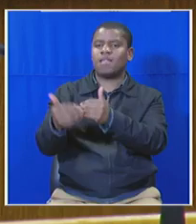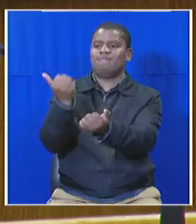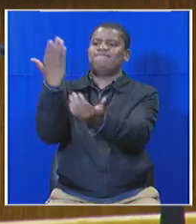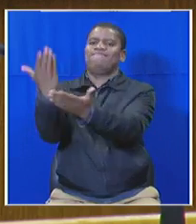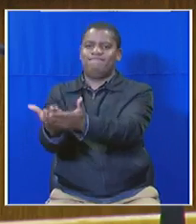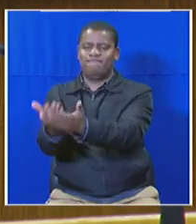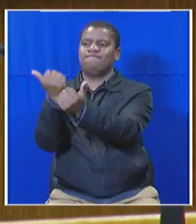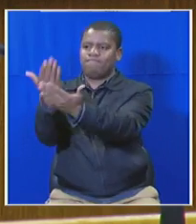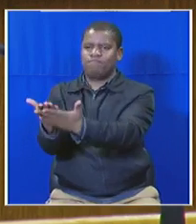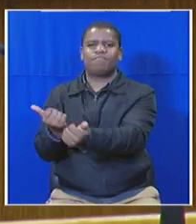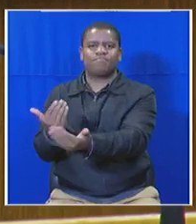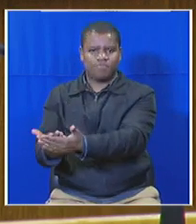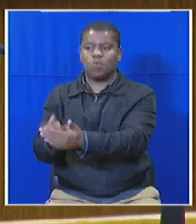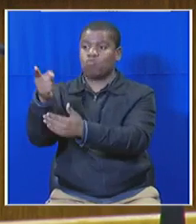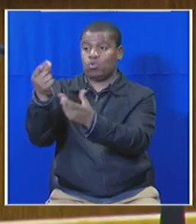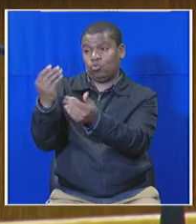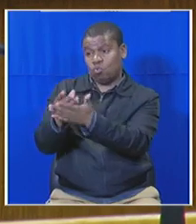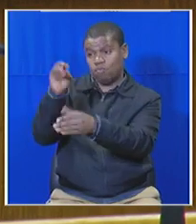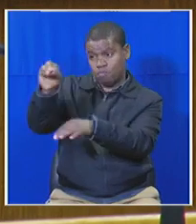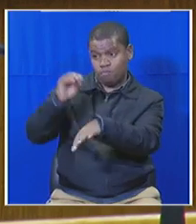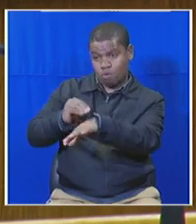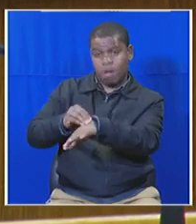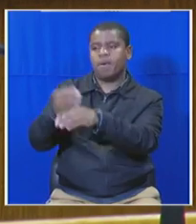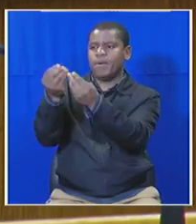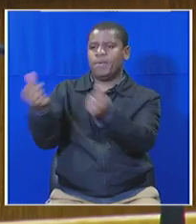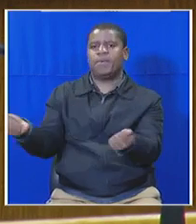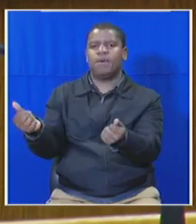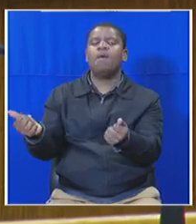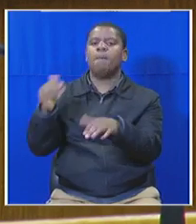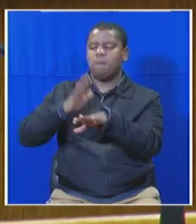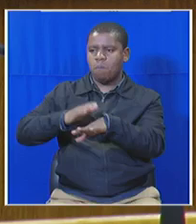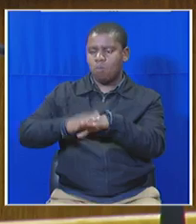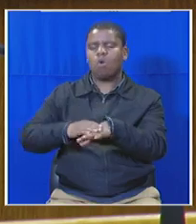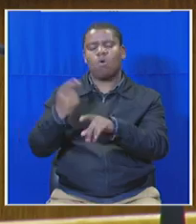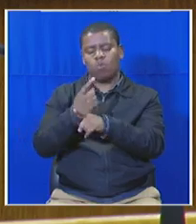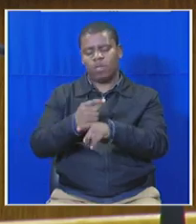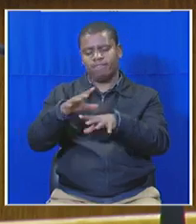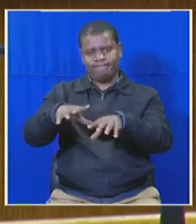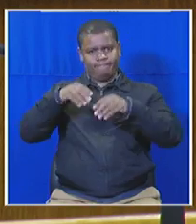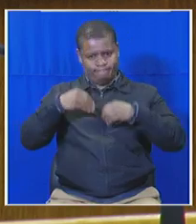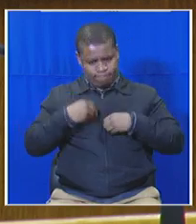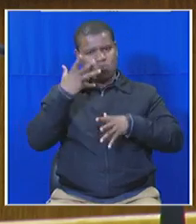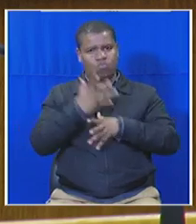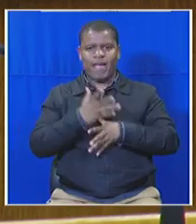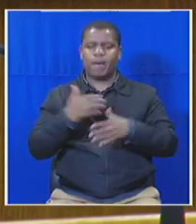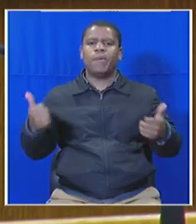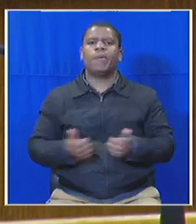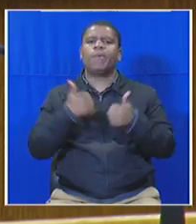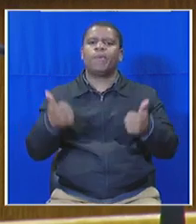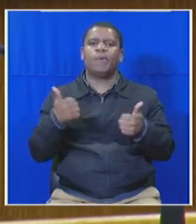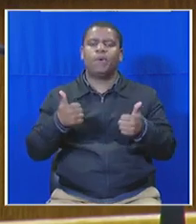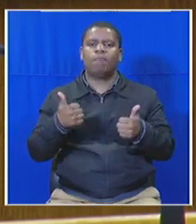He was a visionary leader and carried his work with pride, right up to the time he took